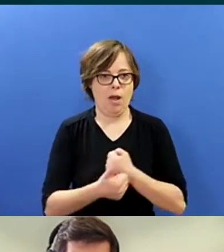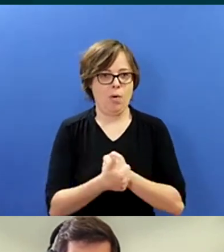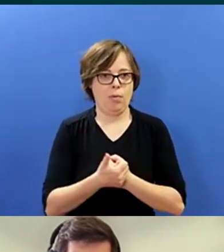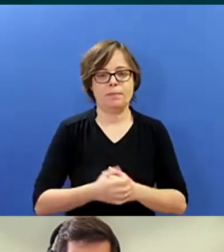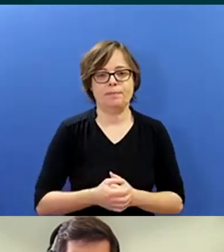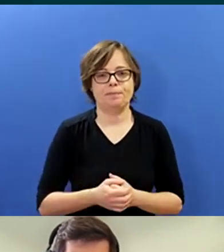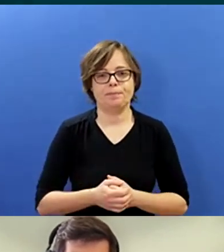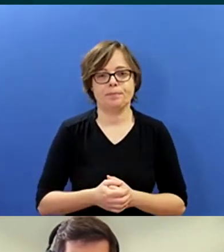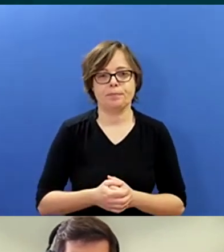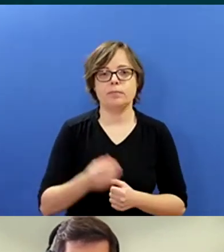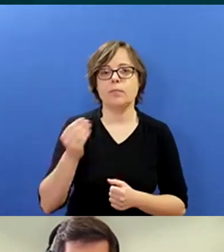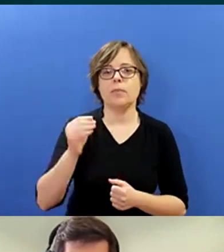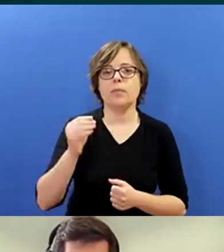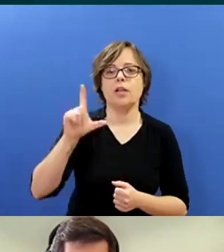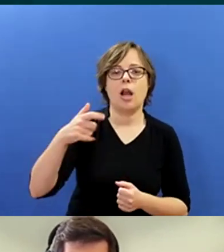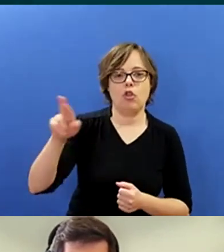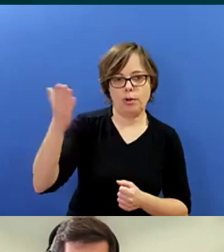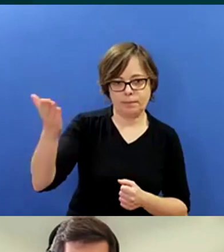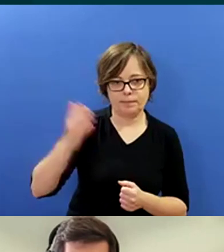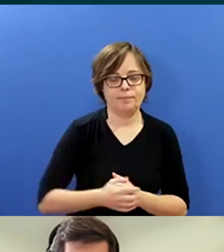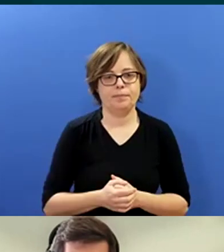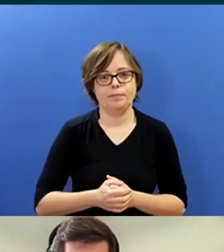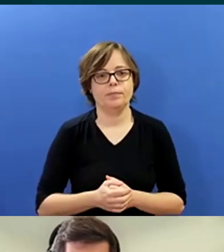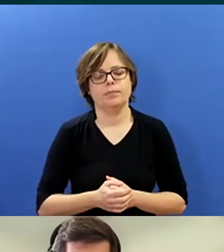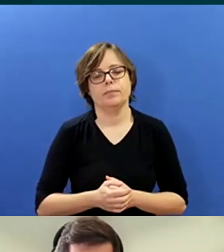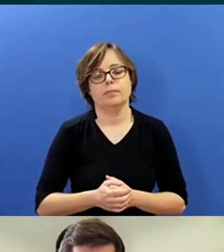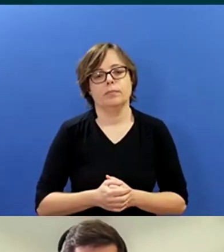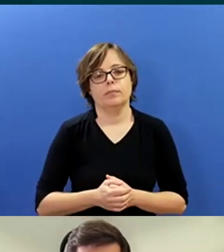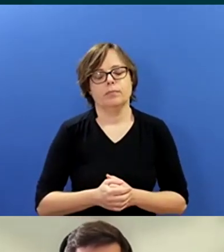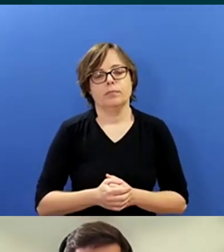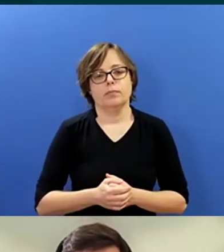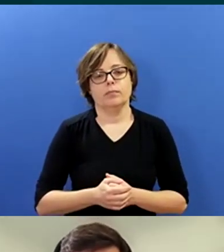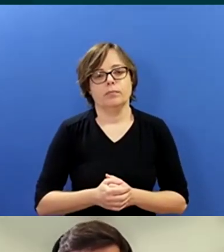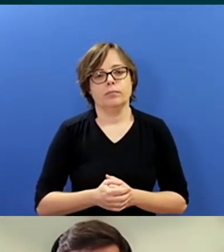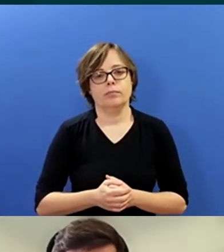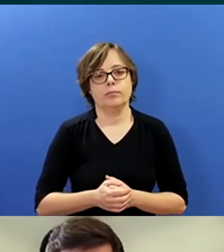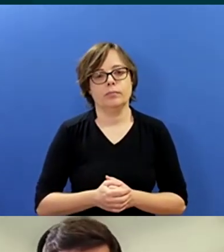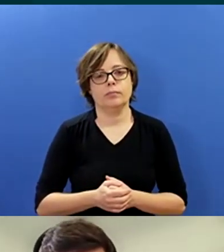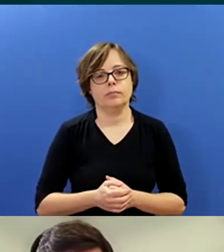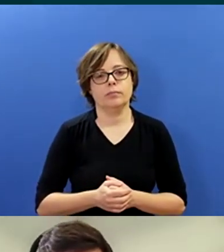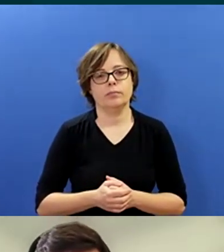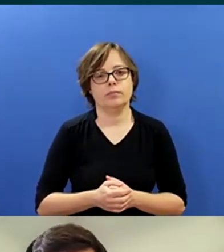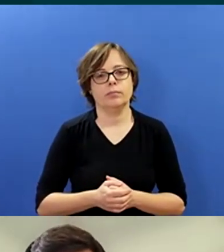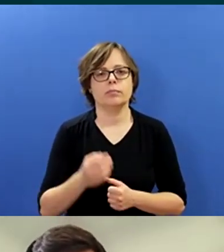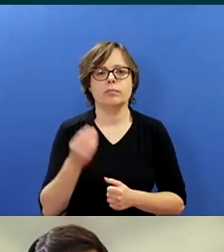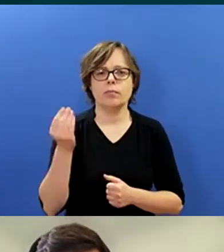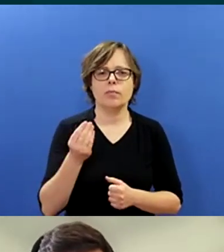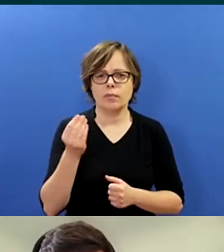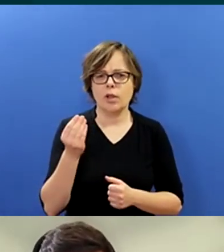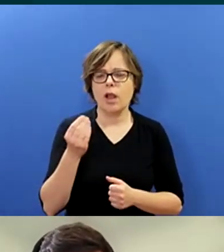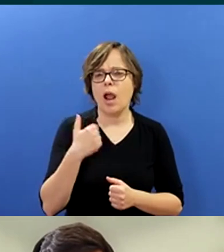Leonor, jeszcze bardzo proszę. Leonor? Yeah, maybe to add also something on this question of